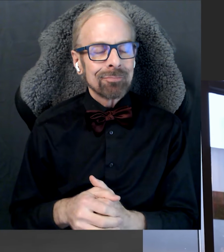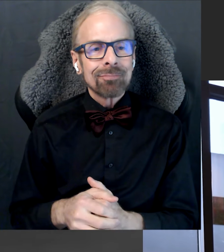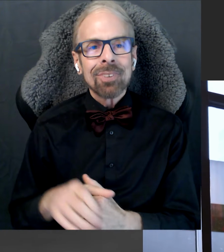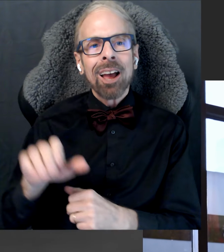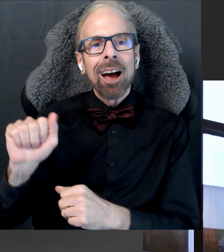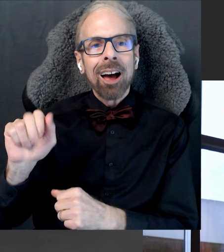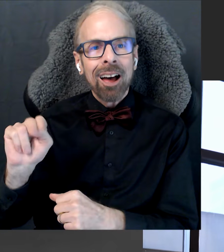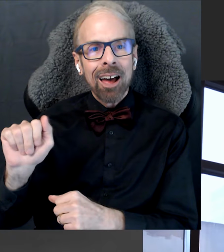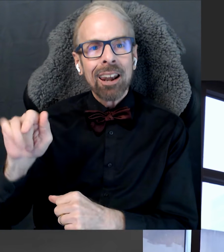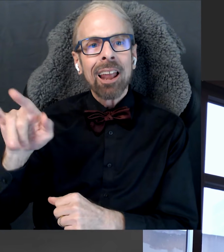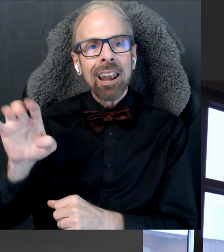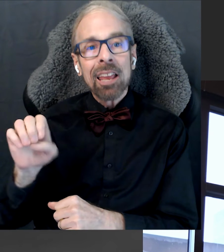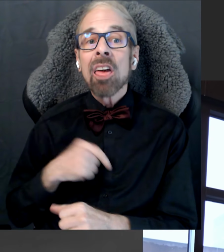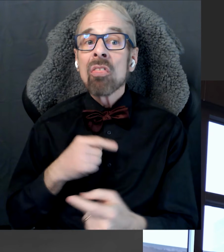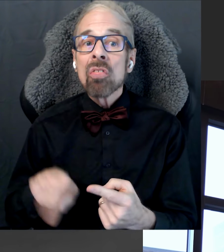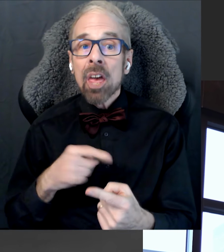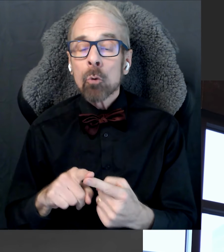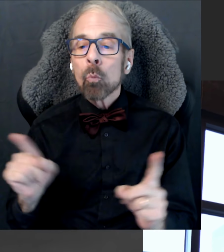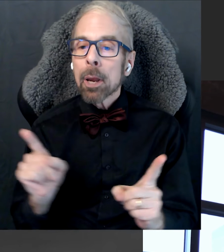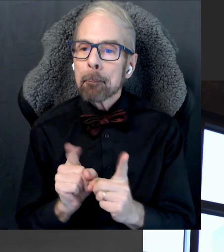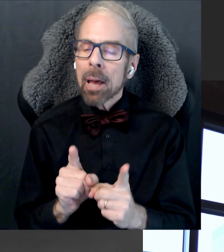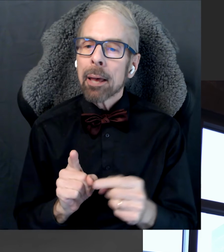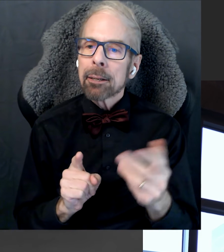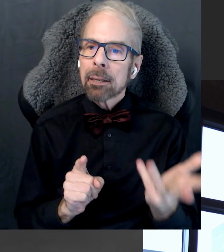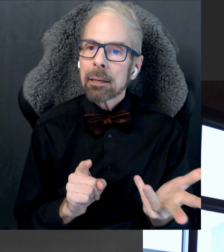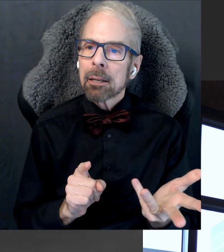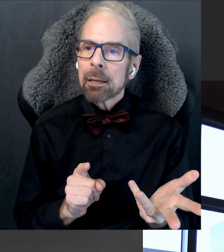Yeah, on a lease, and then we met